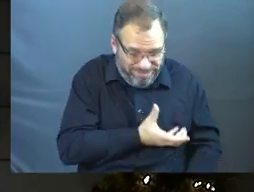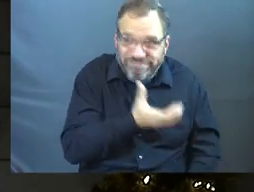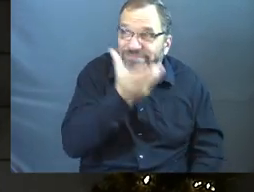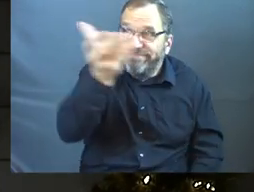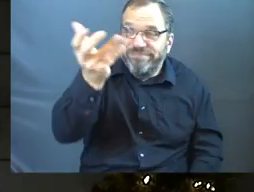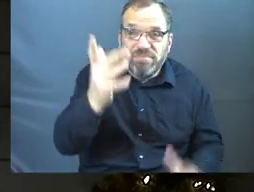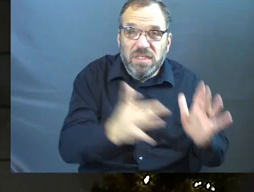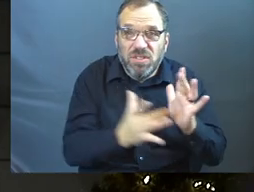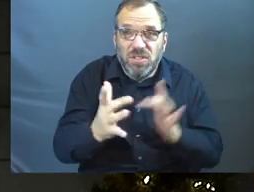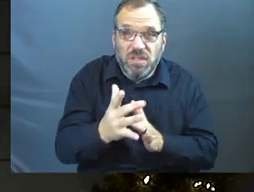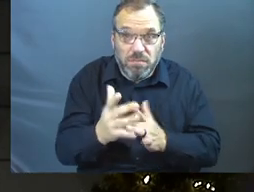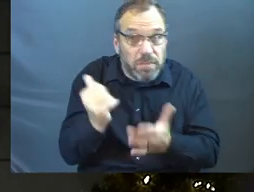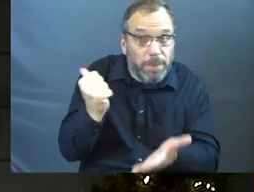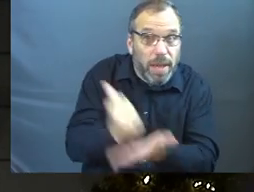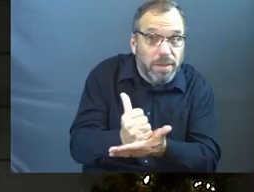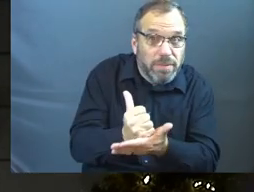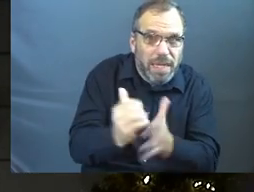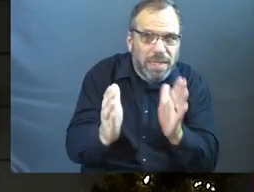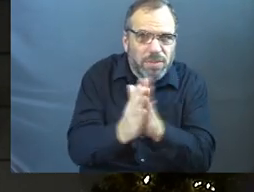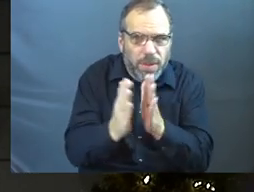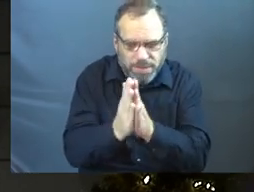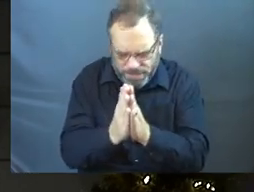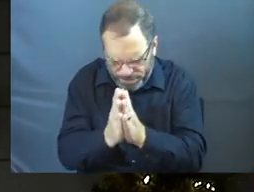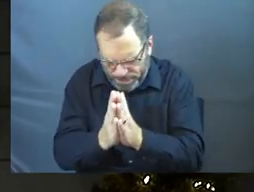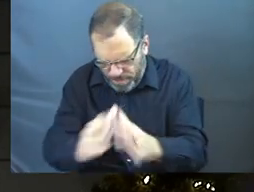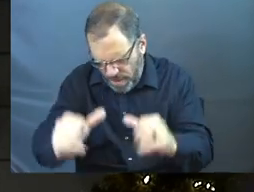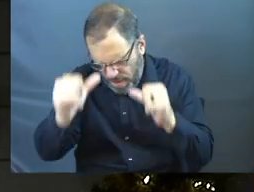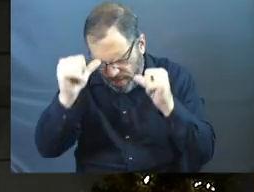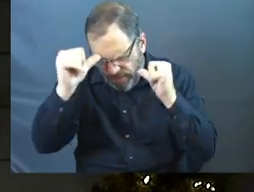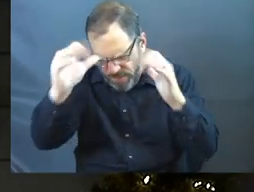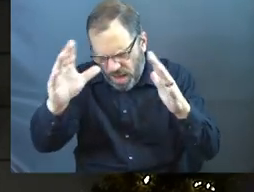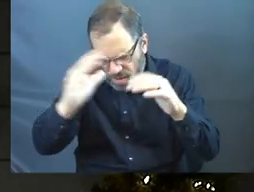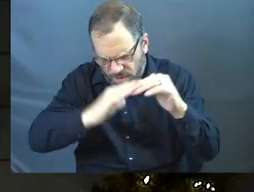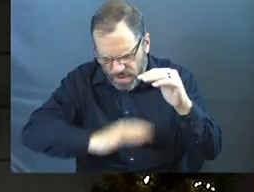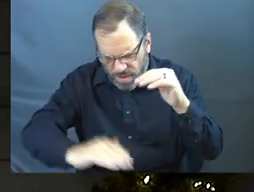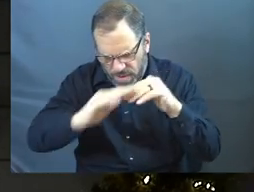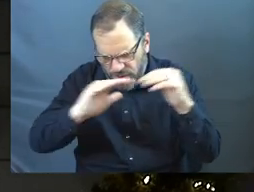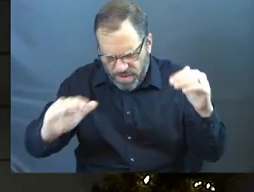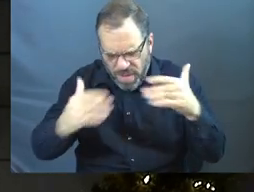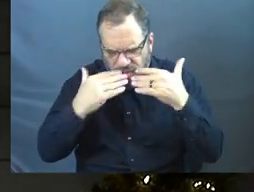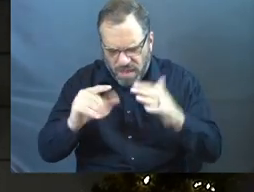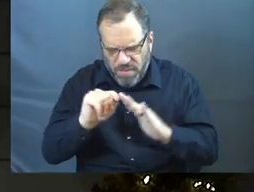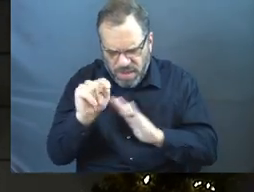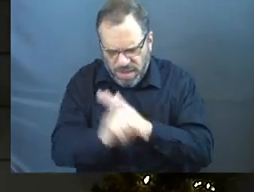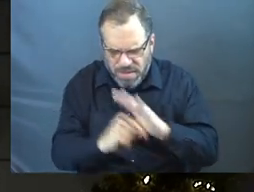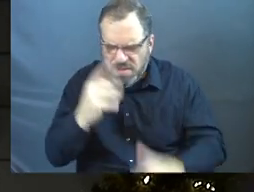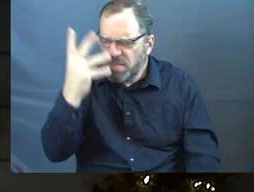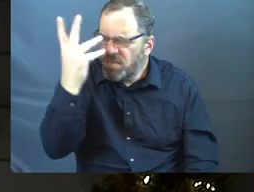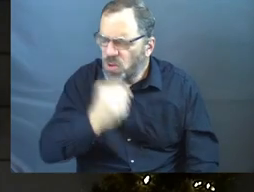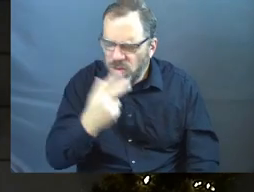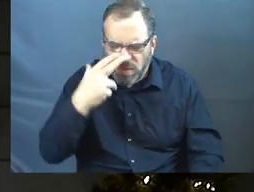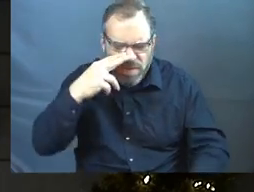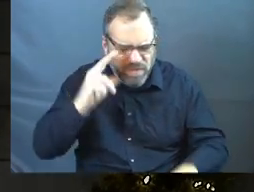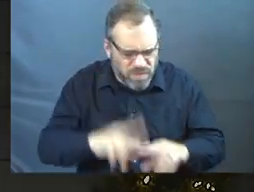great? Amen? Let's pray, church. Heavenly Father, we thank you so much for this season we're in, God. It is beautiful. It is